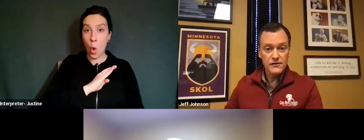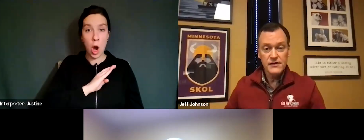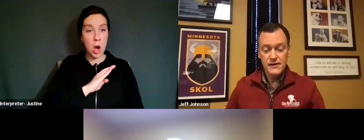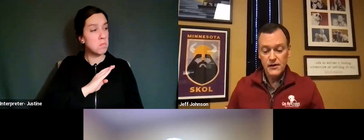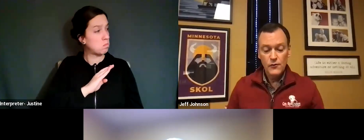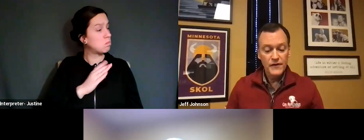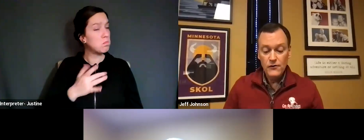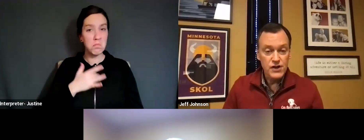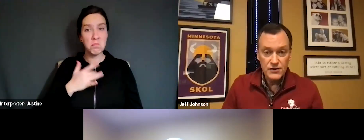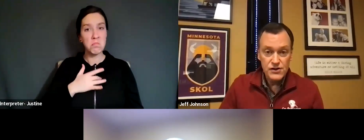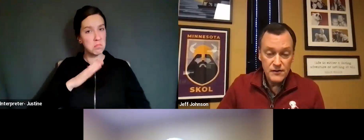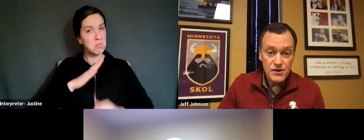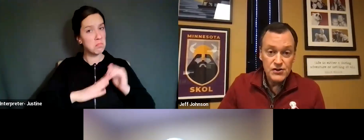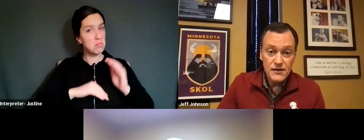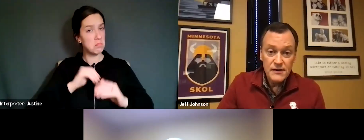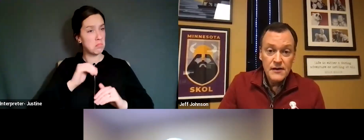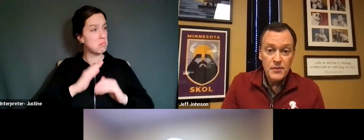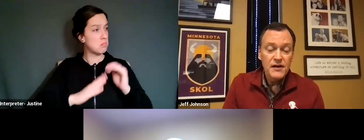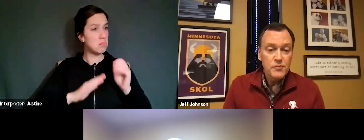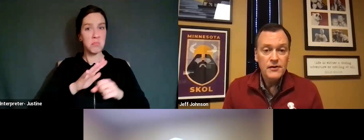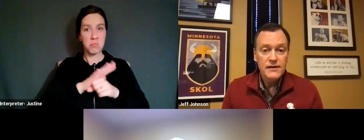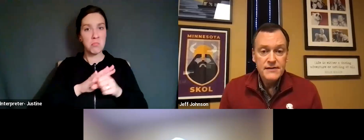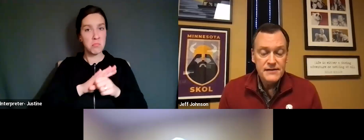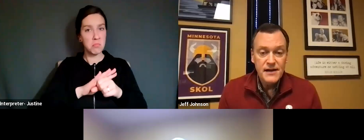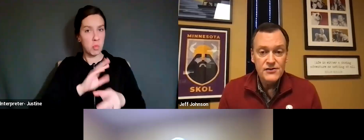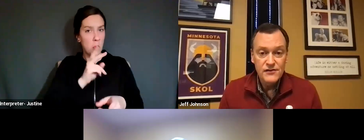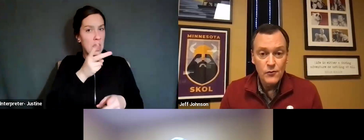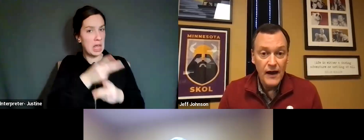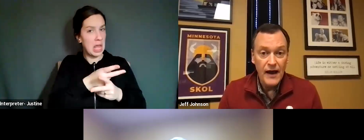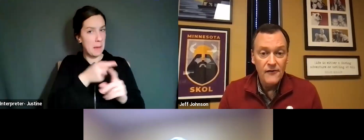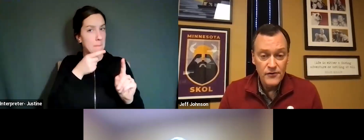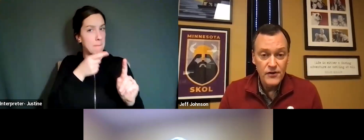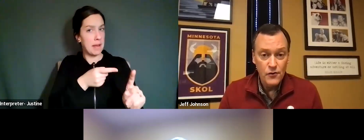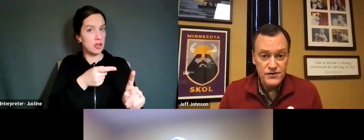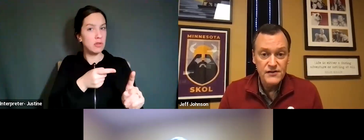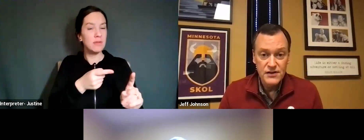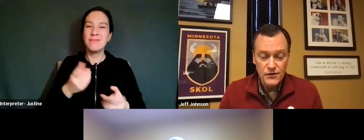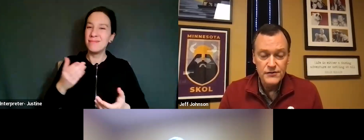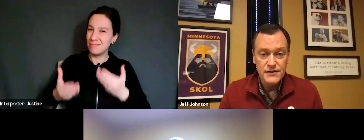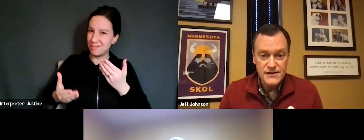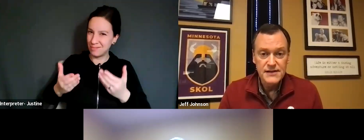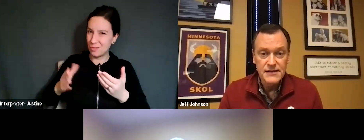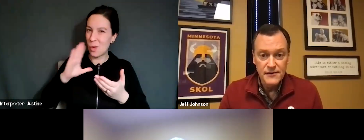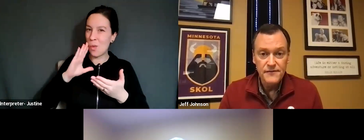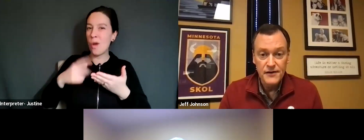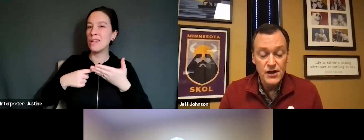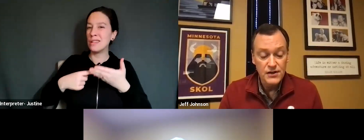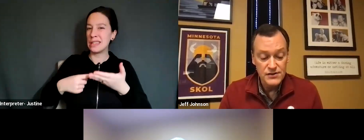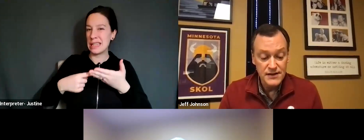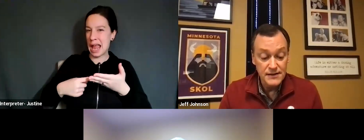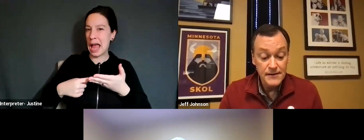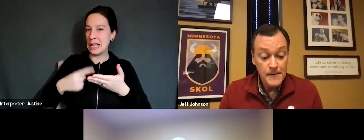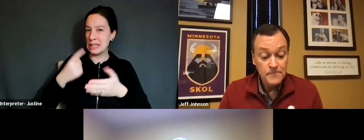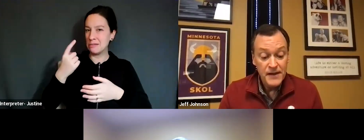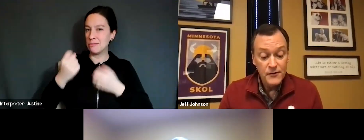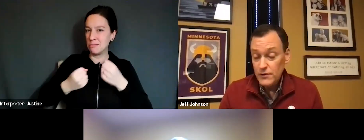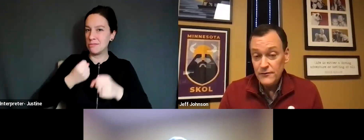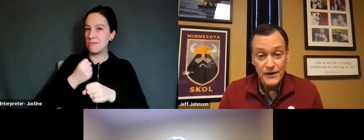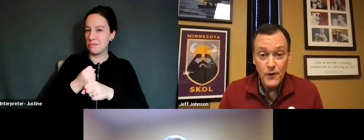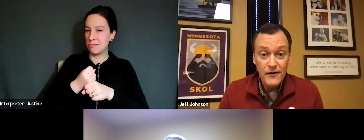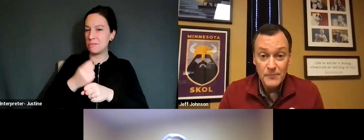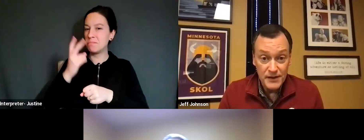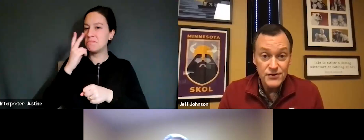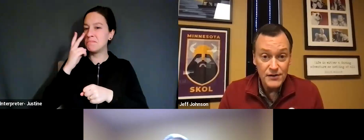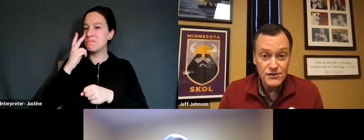facility dogs without changing the mission, but it probably is a discussion that we'll have over the course of the year to see if a change is needed. It